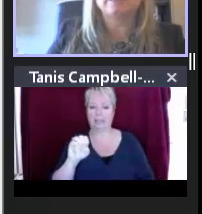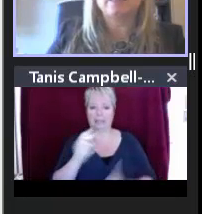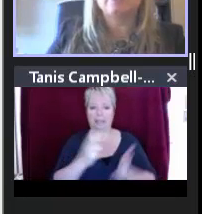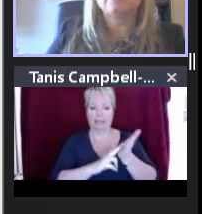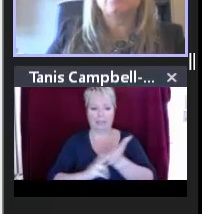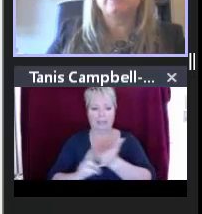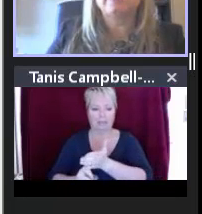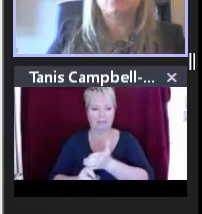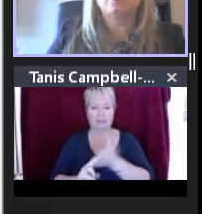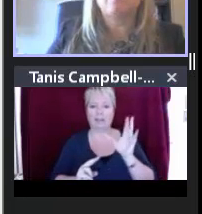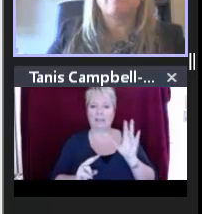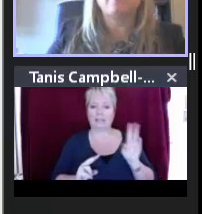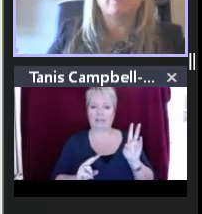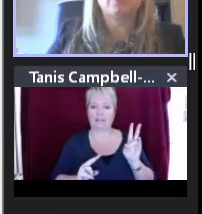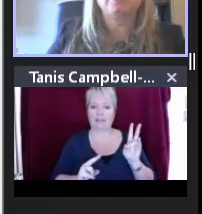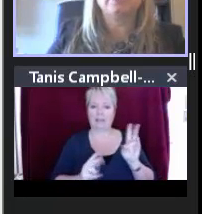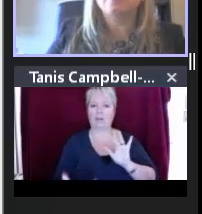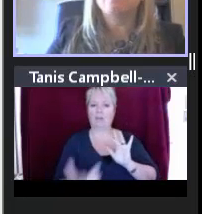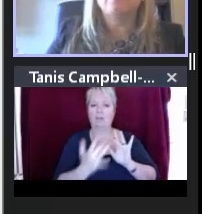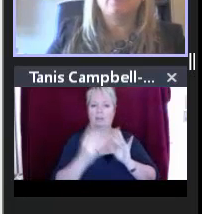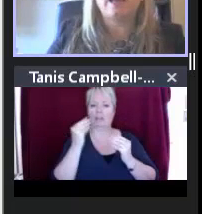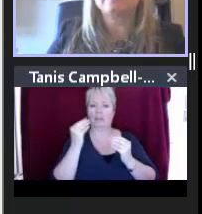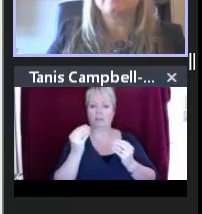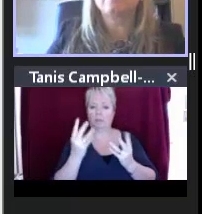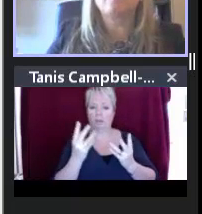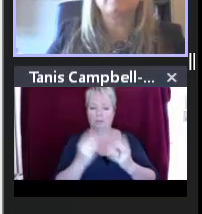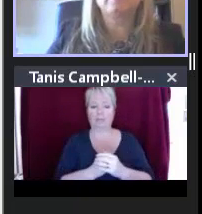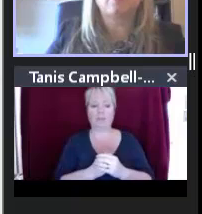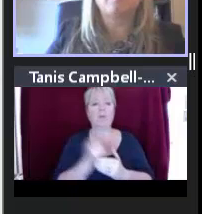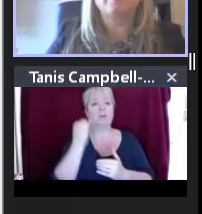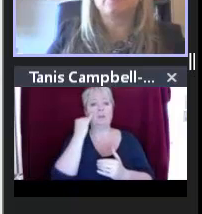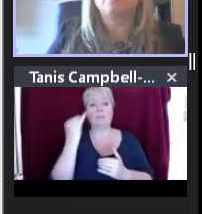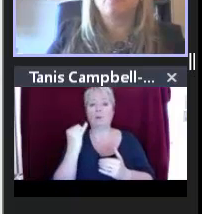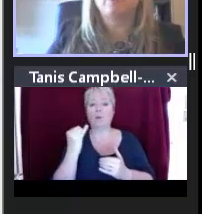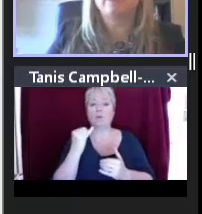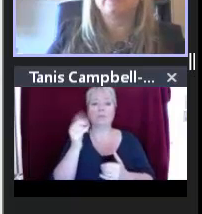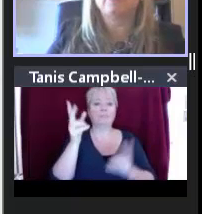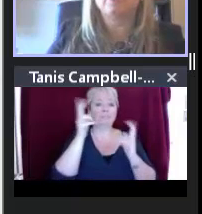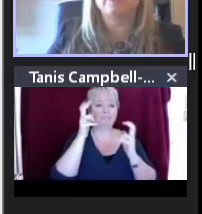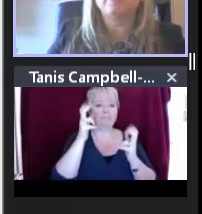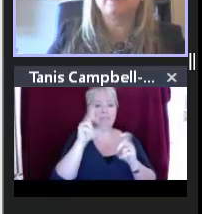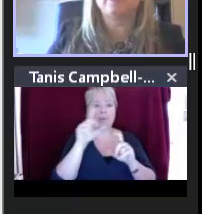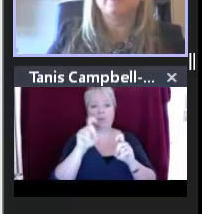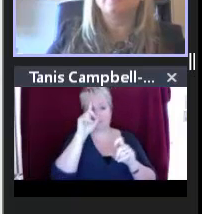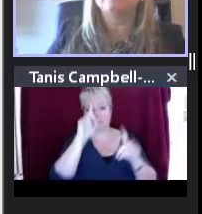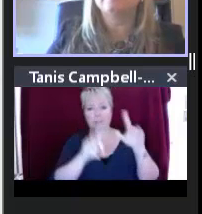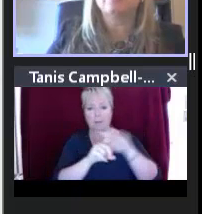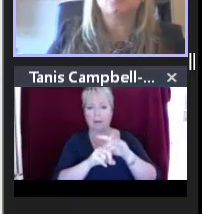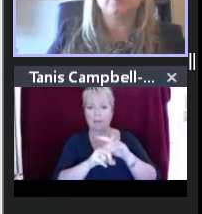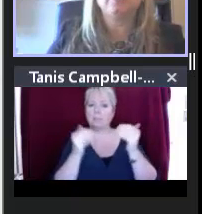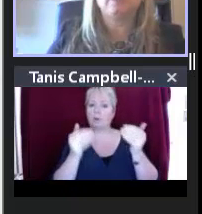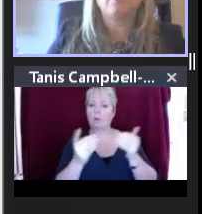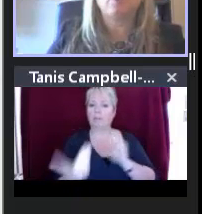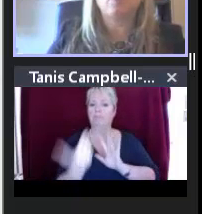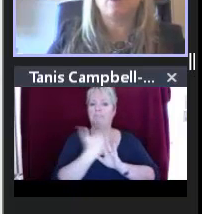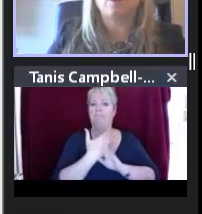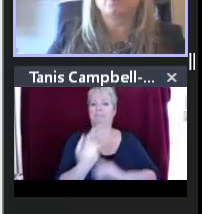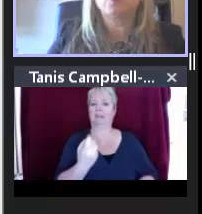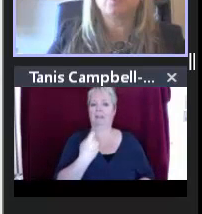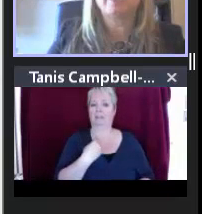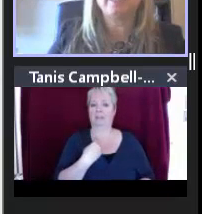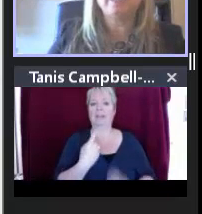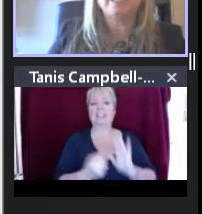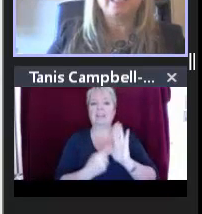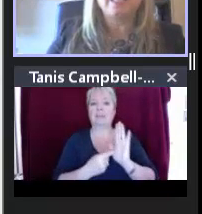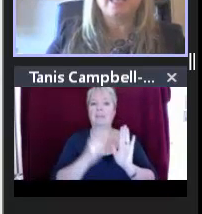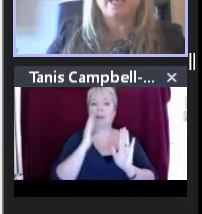contact us. So during the session, if you have any questions, feel free to ask. I will stop at certain points during the session, giving